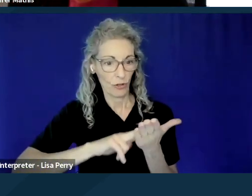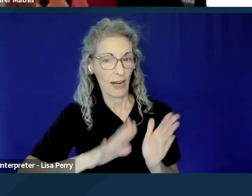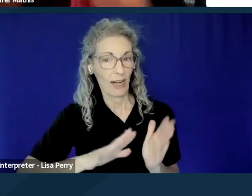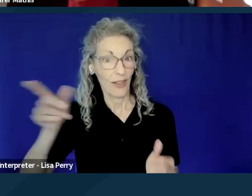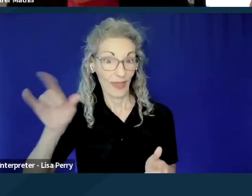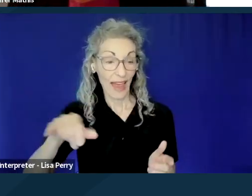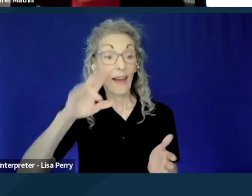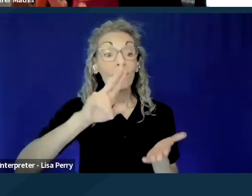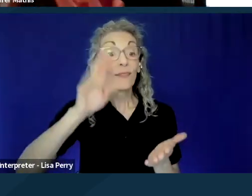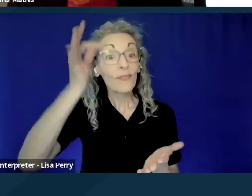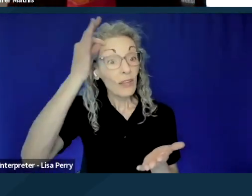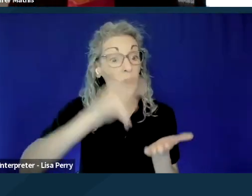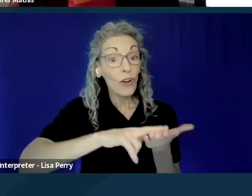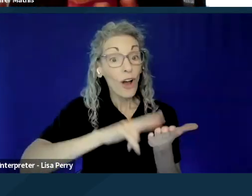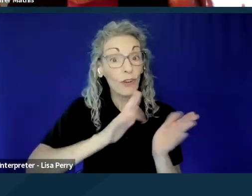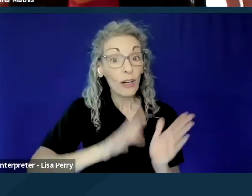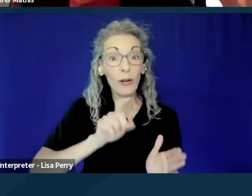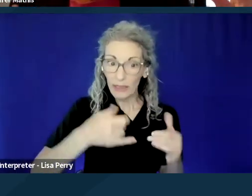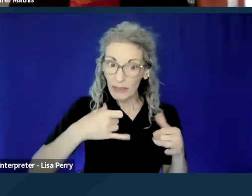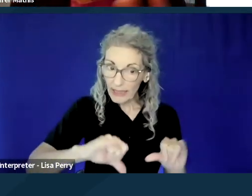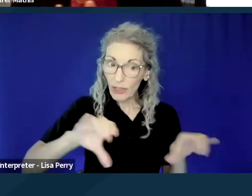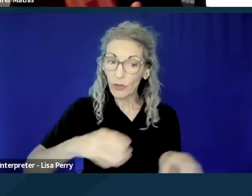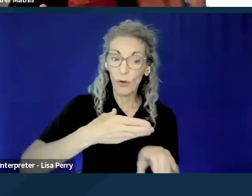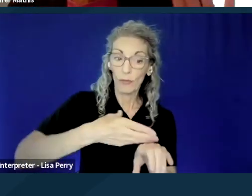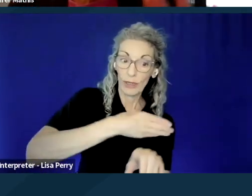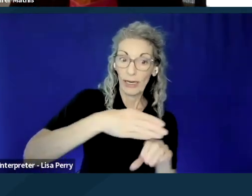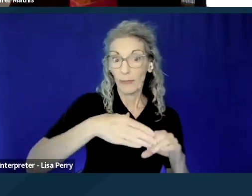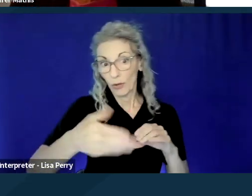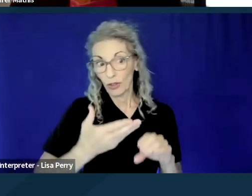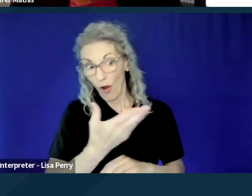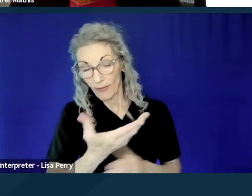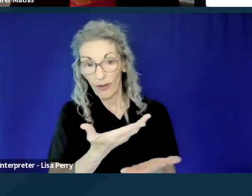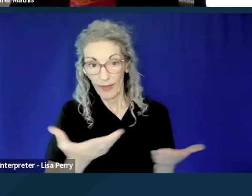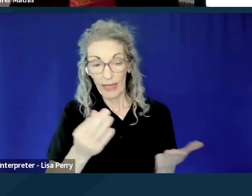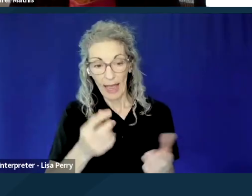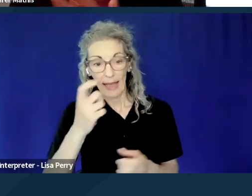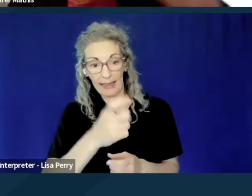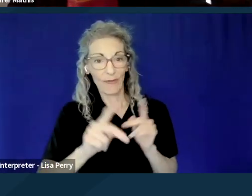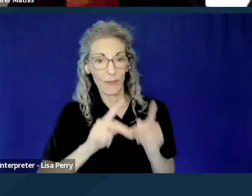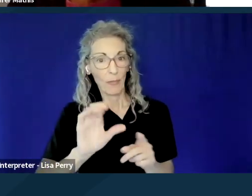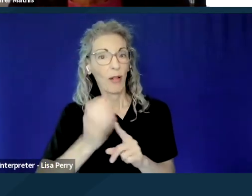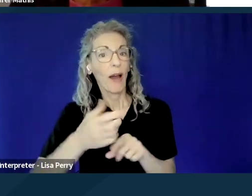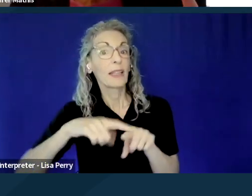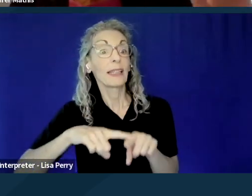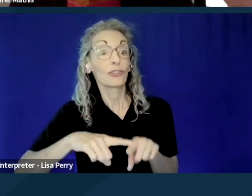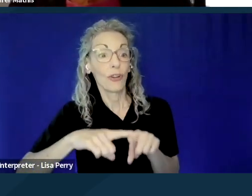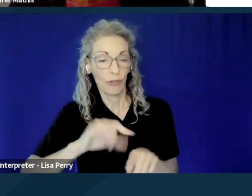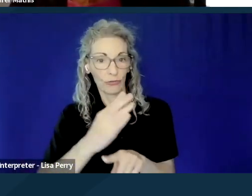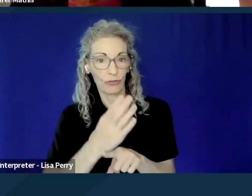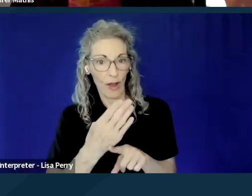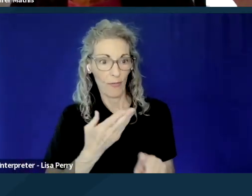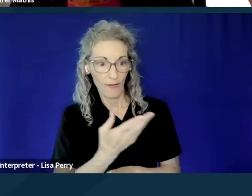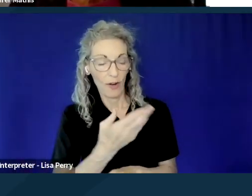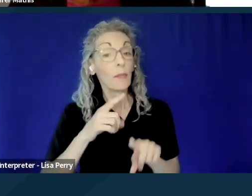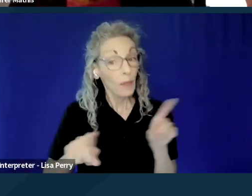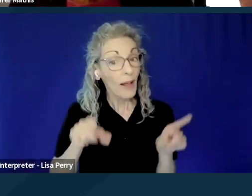to do that pre and post-offer thing and give people a conditional job offer, but they are